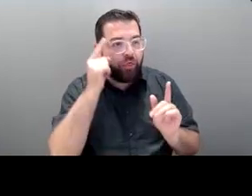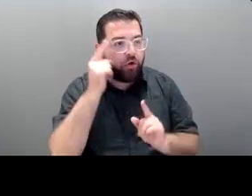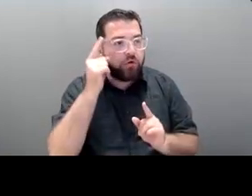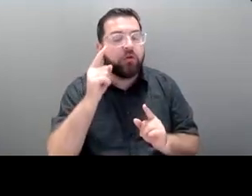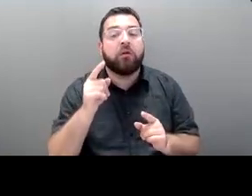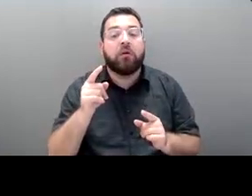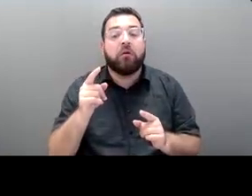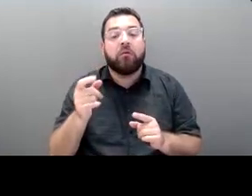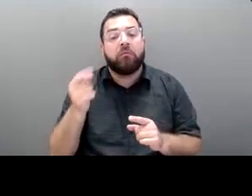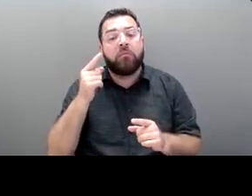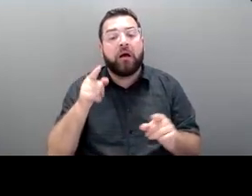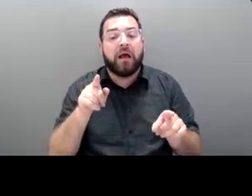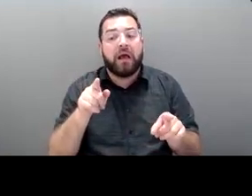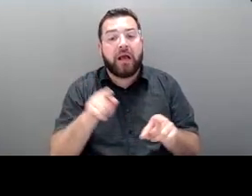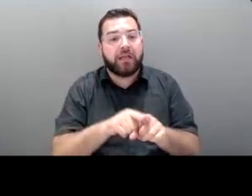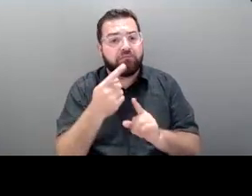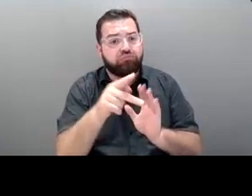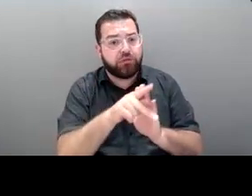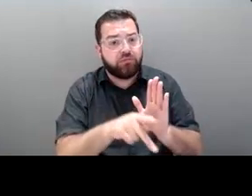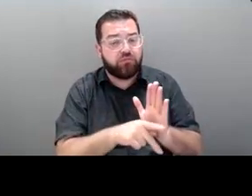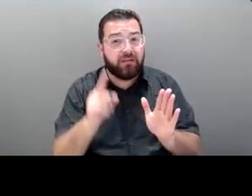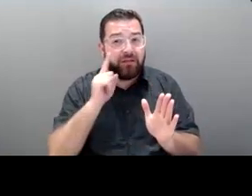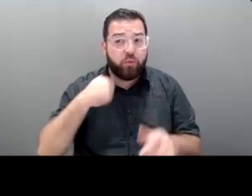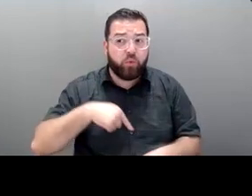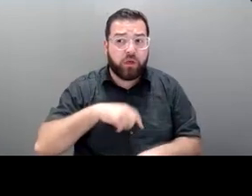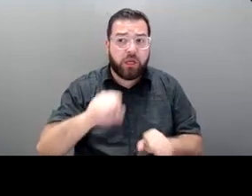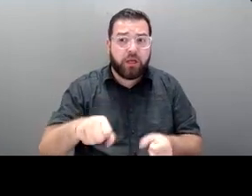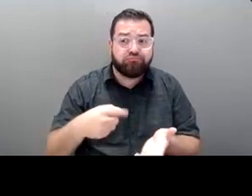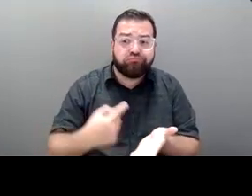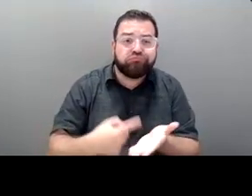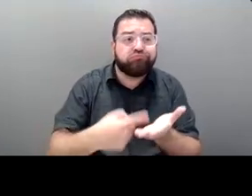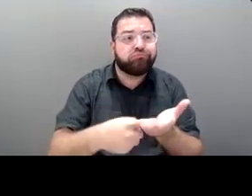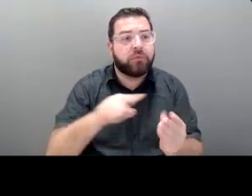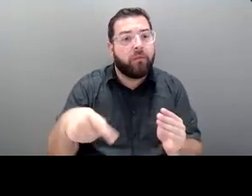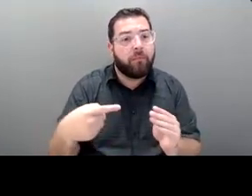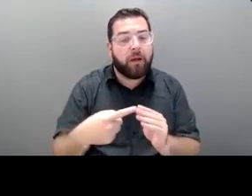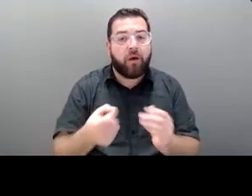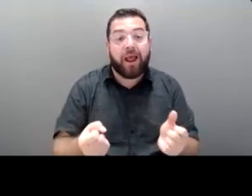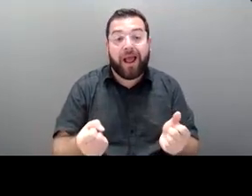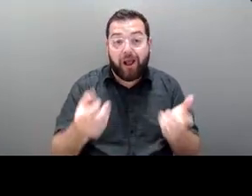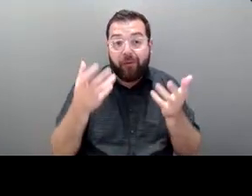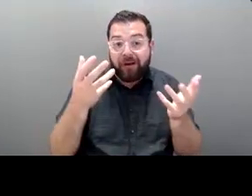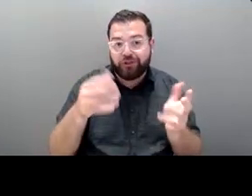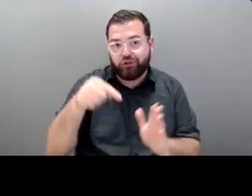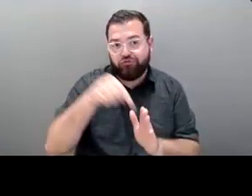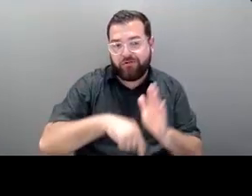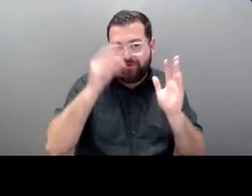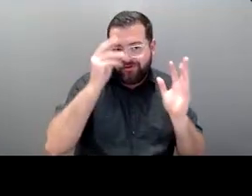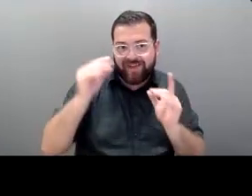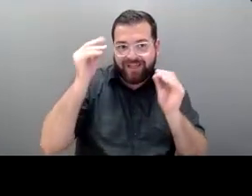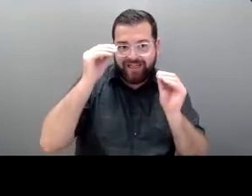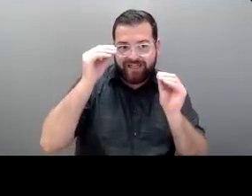principle, I think we can debate about the degree of critical thinking that goes into using AI. And I know